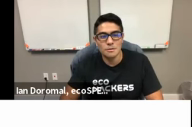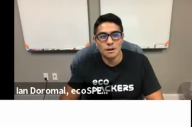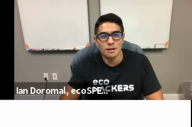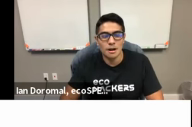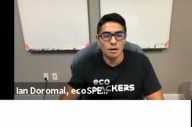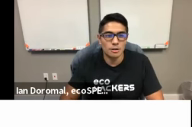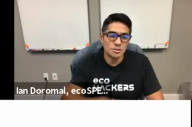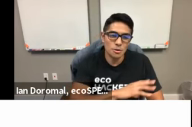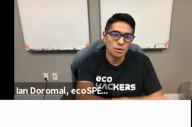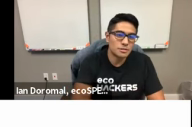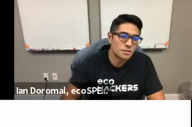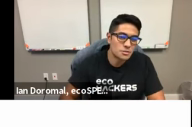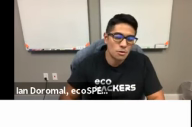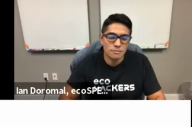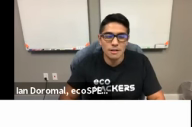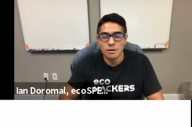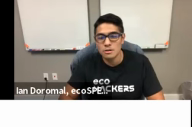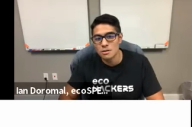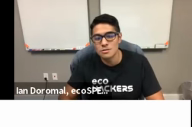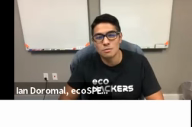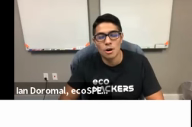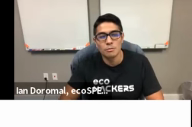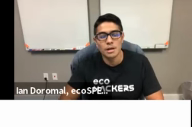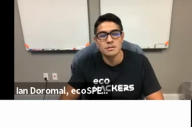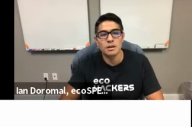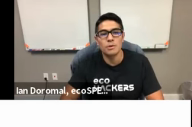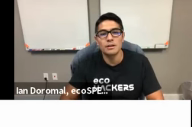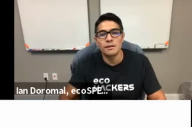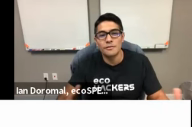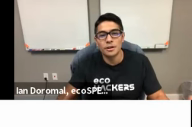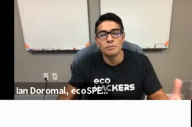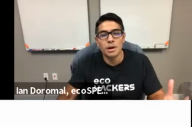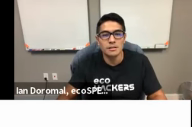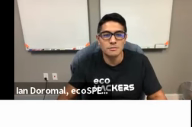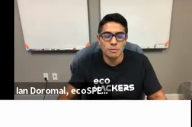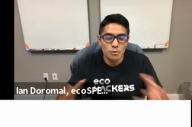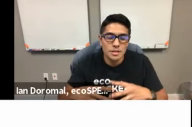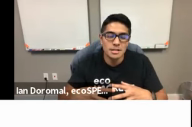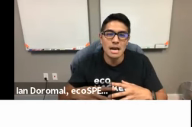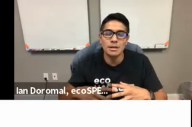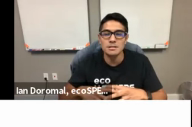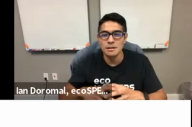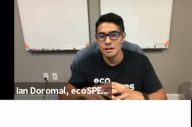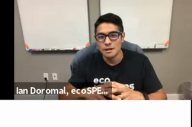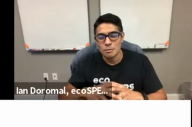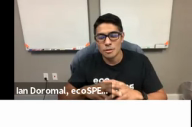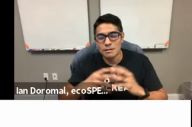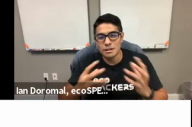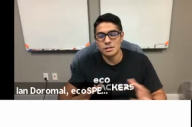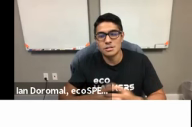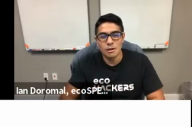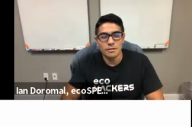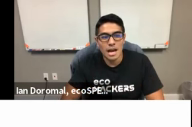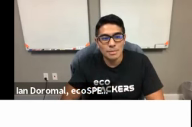got into our soil, into the soil around there, also to the waterways. So they wanted to figure out a way to remove these contaminants